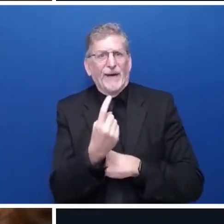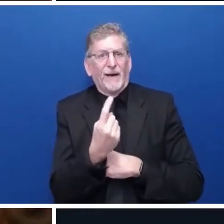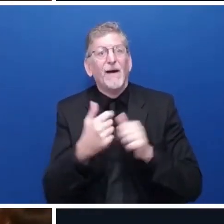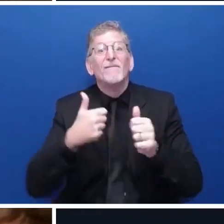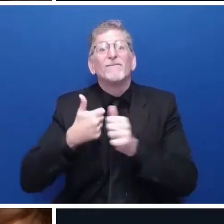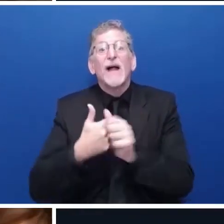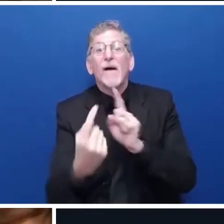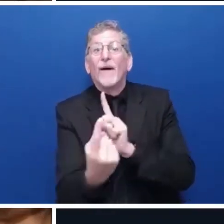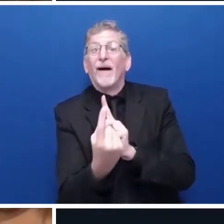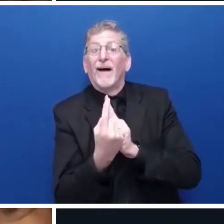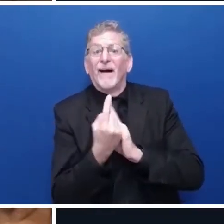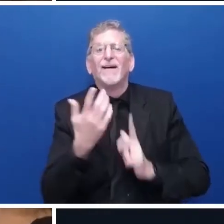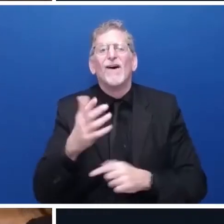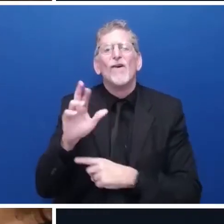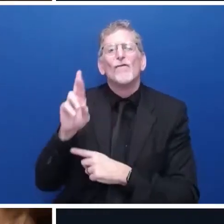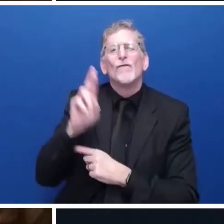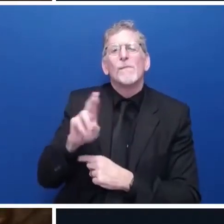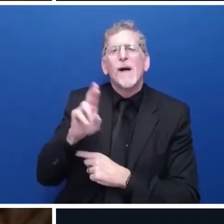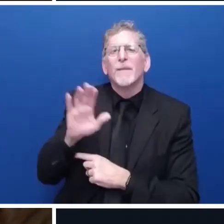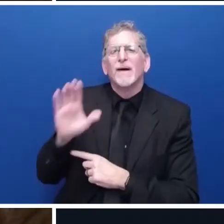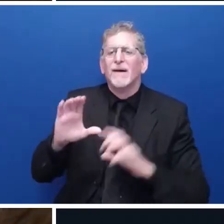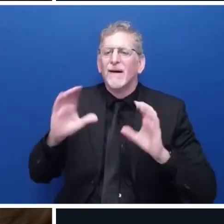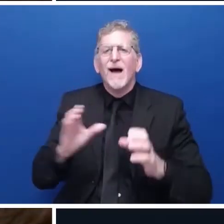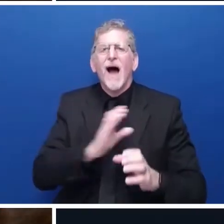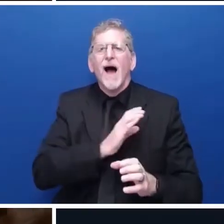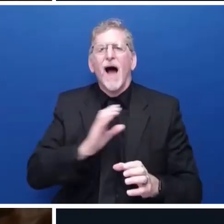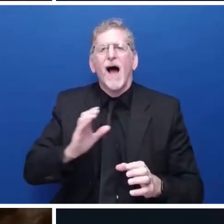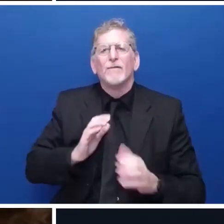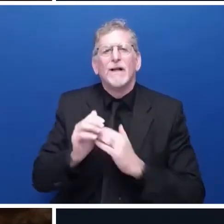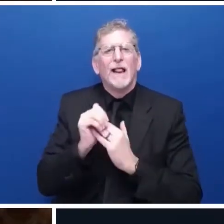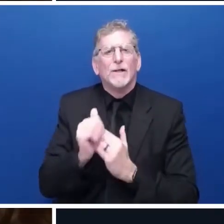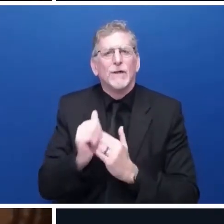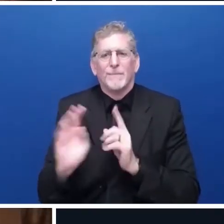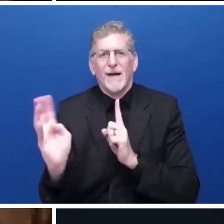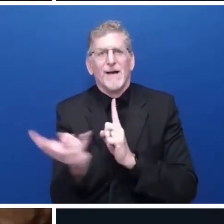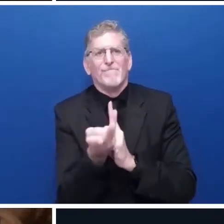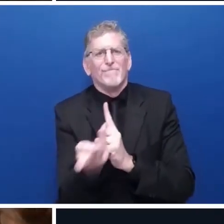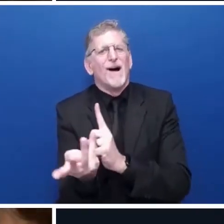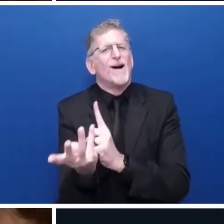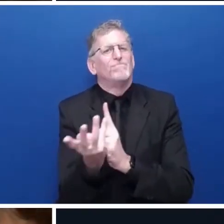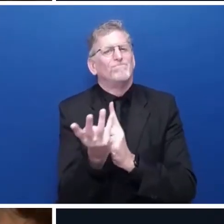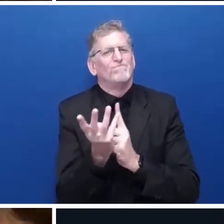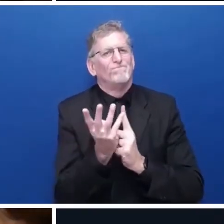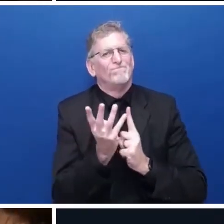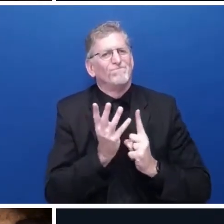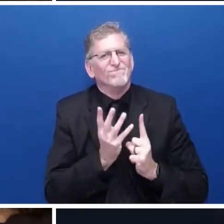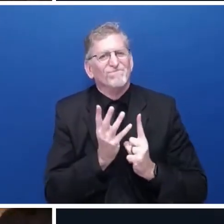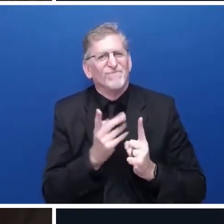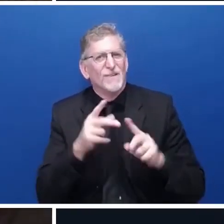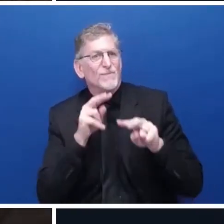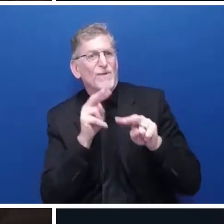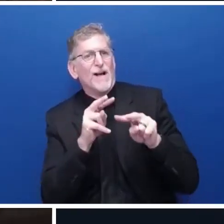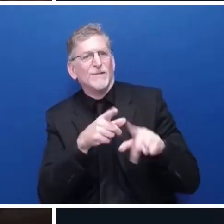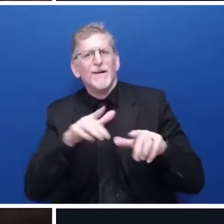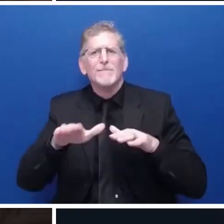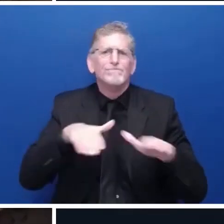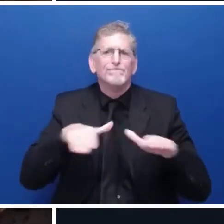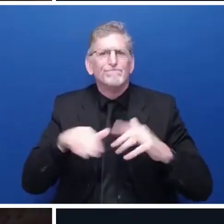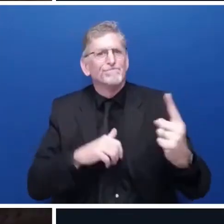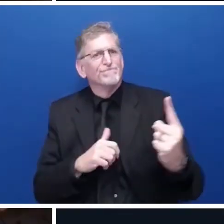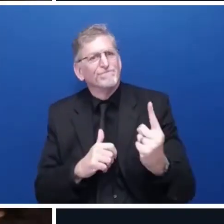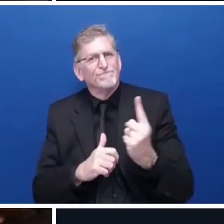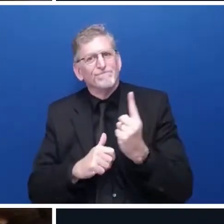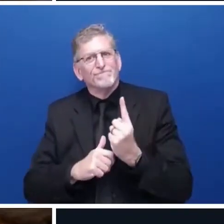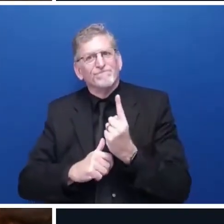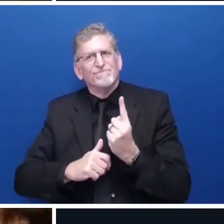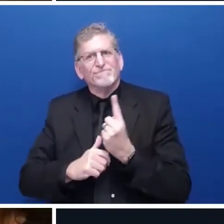leadership behind him. We continue to watch the president as he makes his way to deliver this State of the Union address. And Amy Walter,